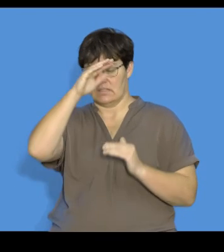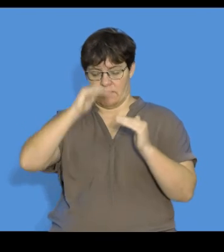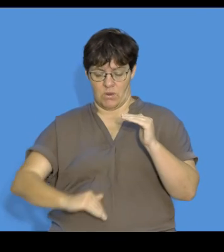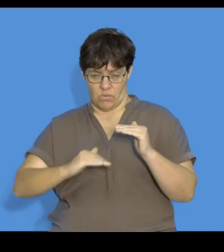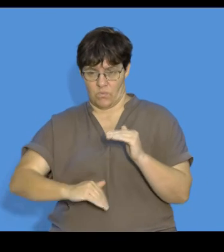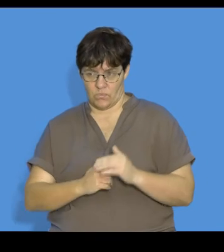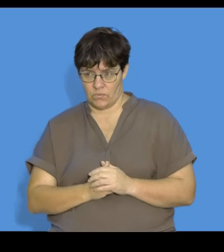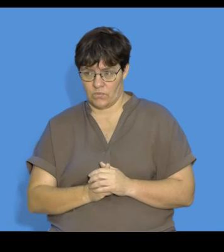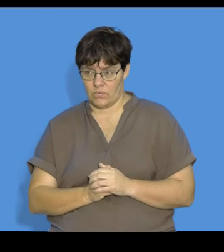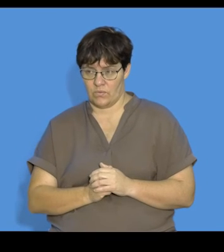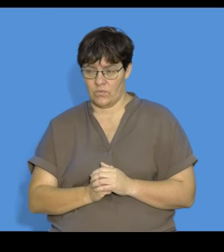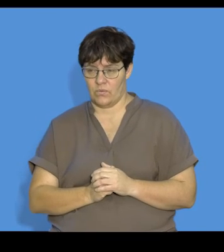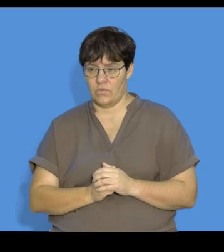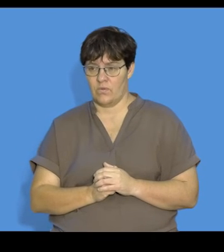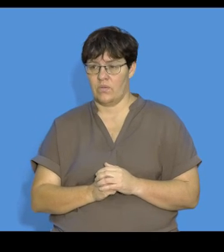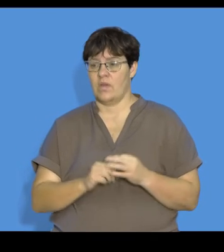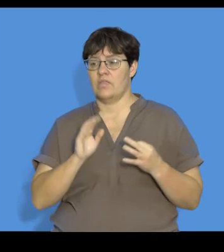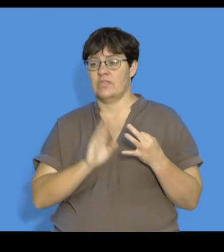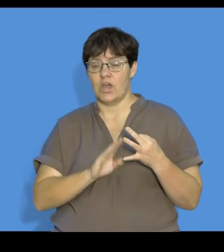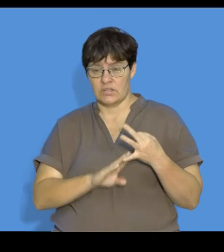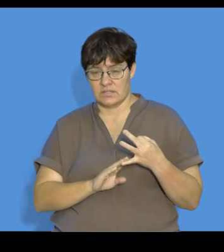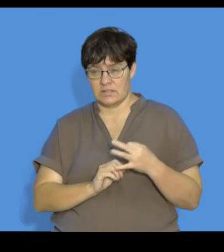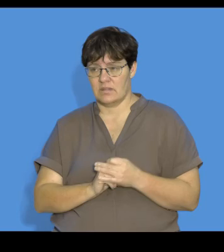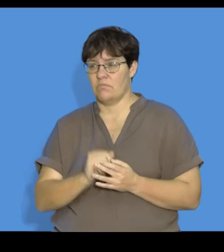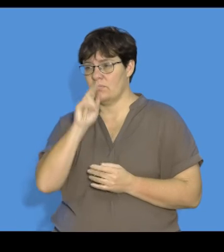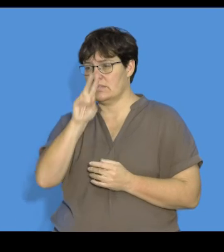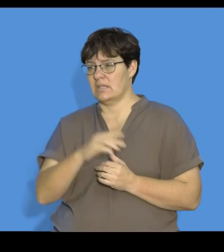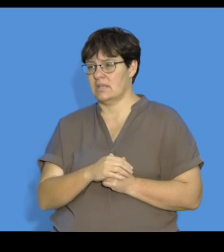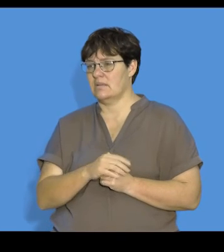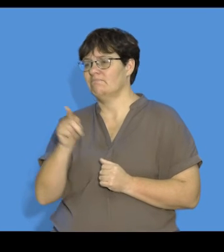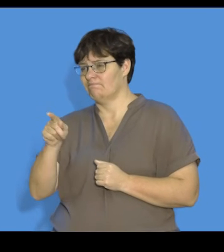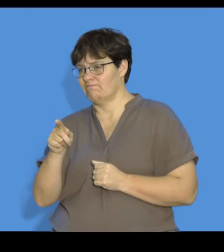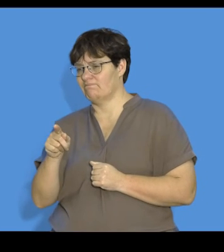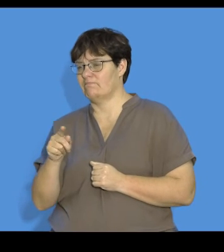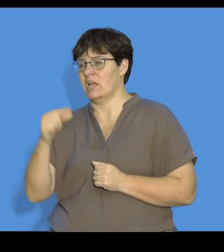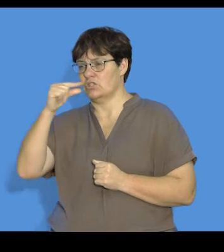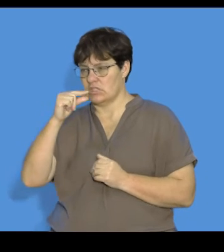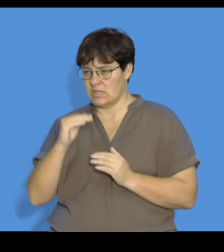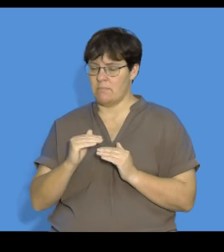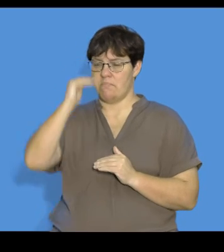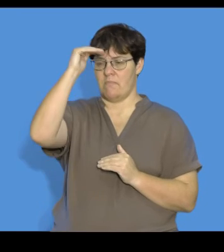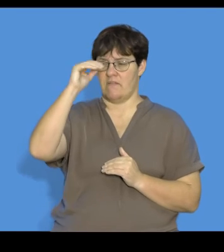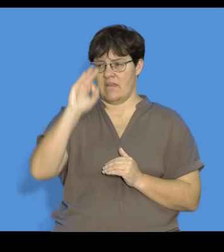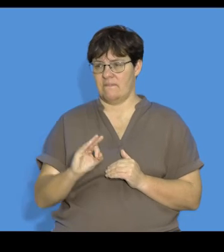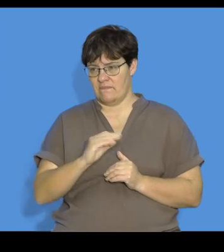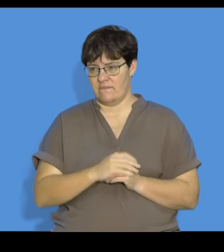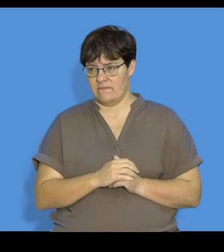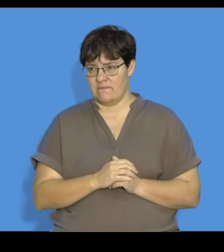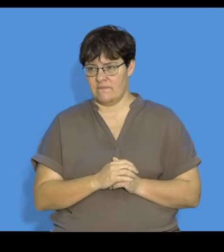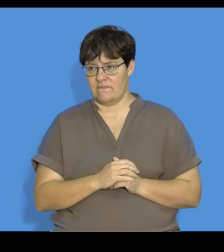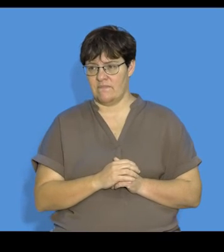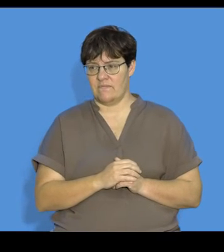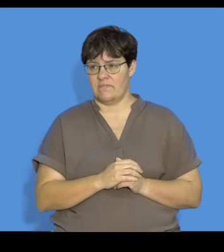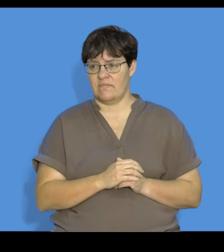is below. And in the third segment, you can then see that it's the G that's above the F. So it